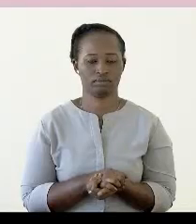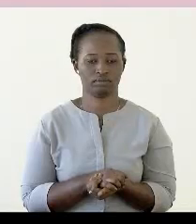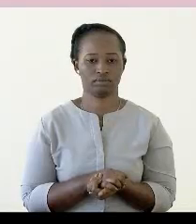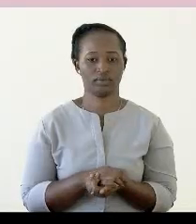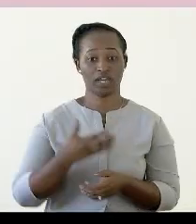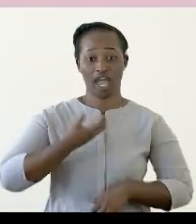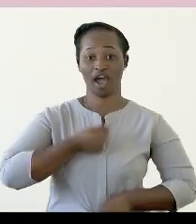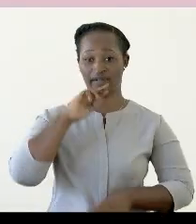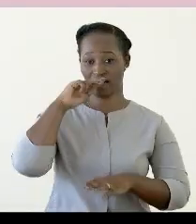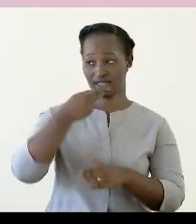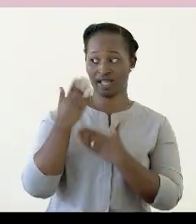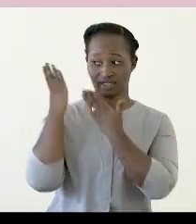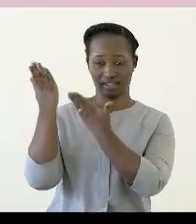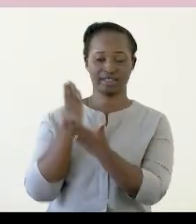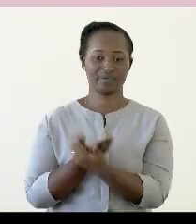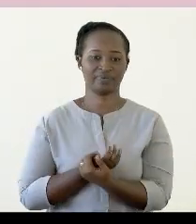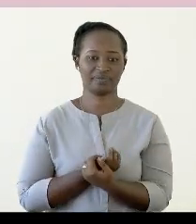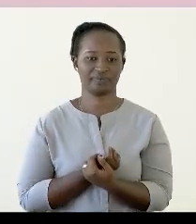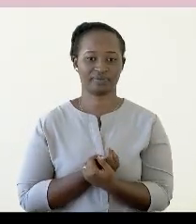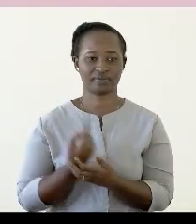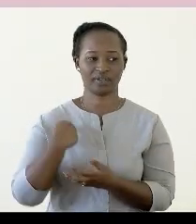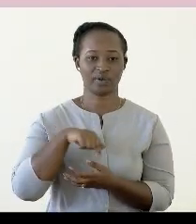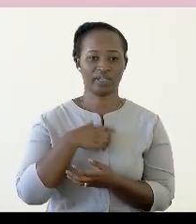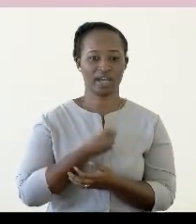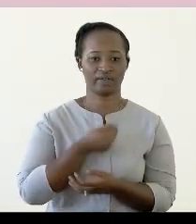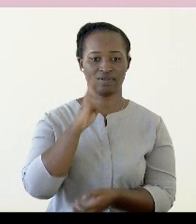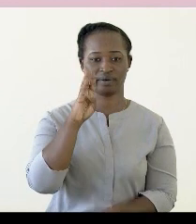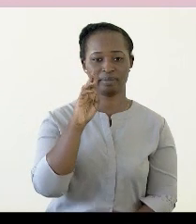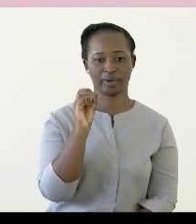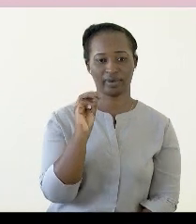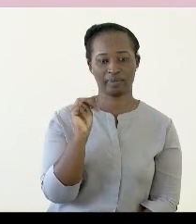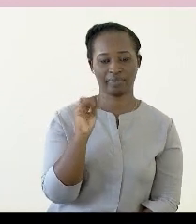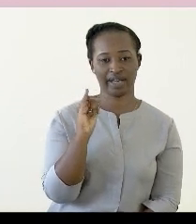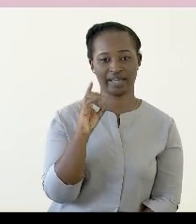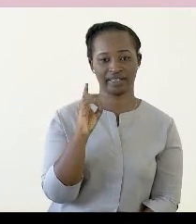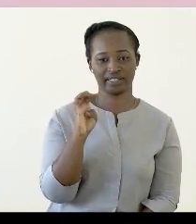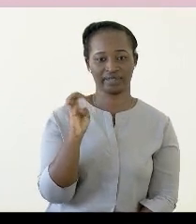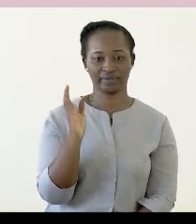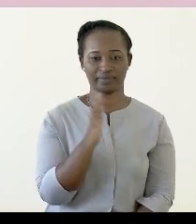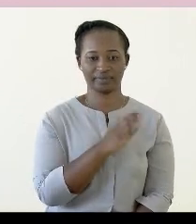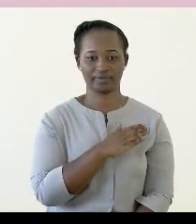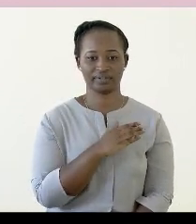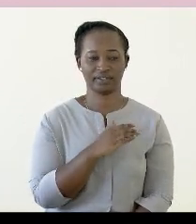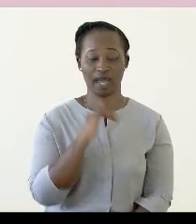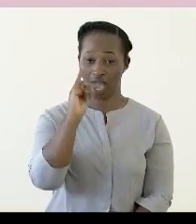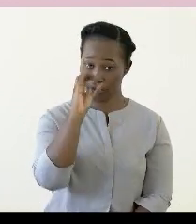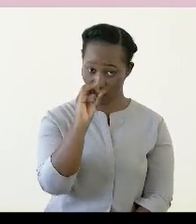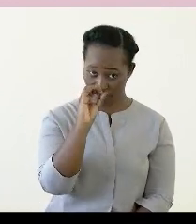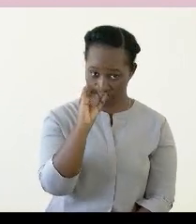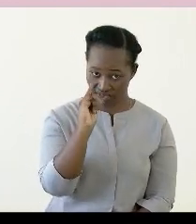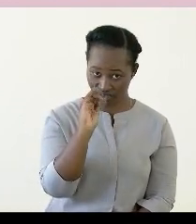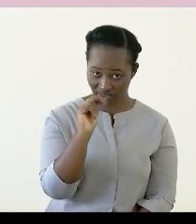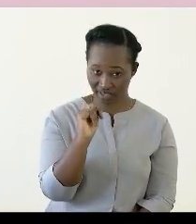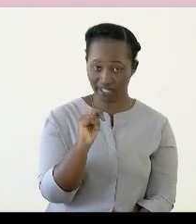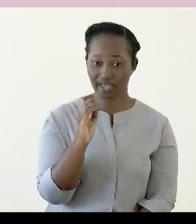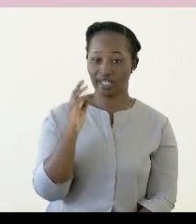And here we have the answers. We have the bromide ion. This